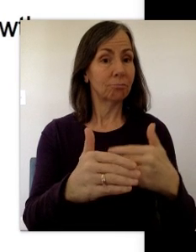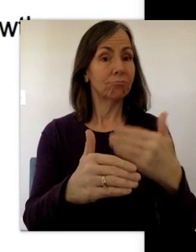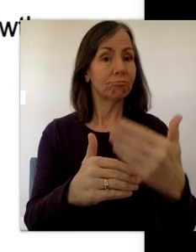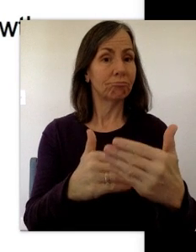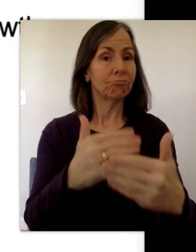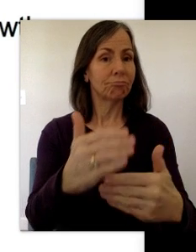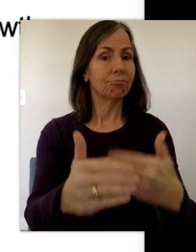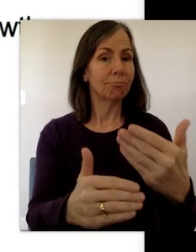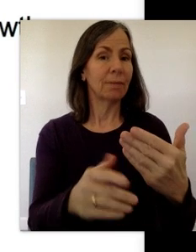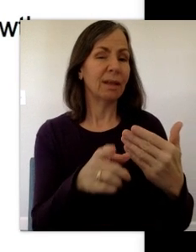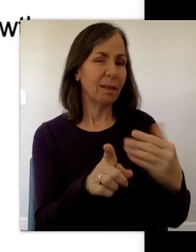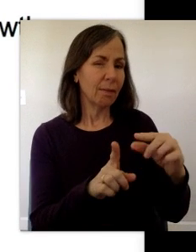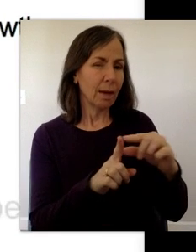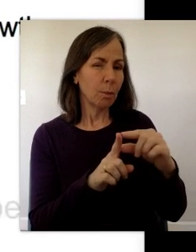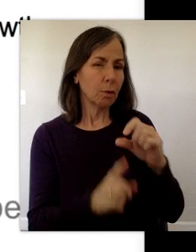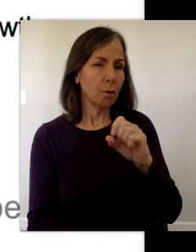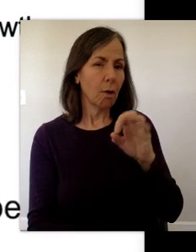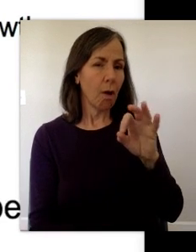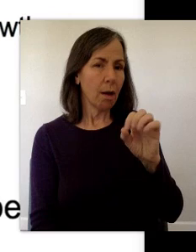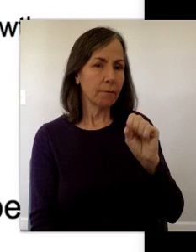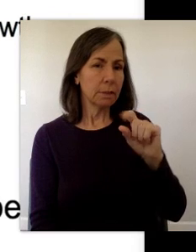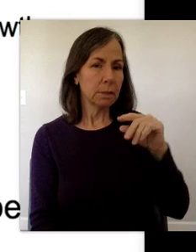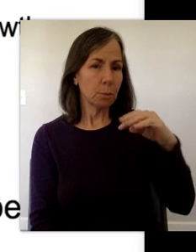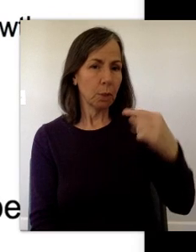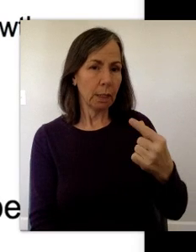a fancy word for babies.